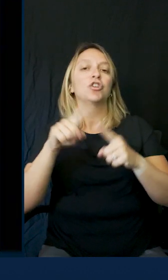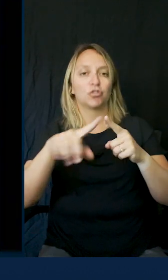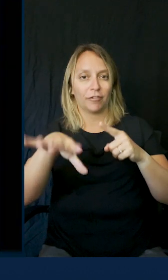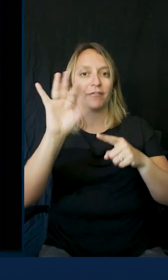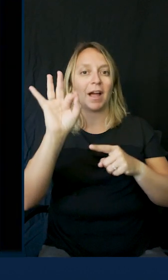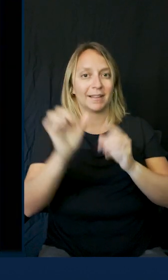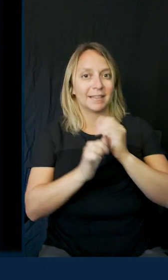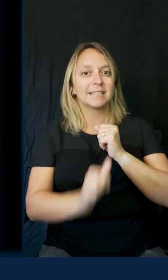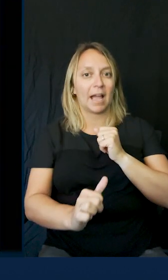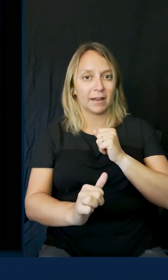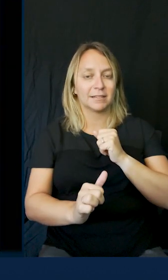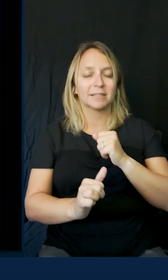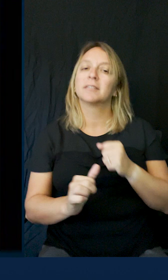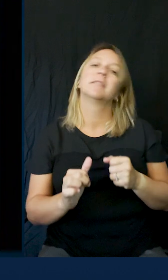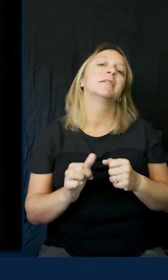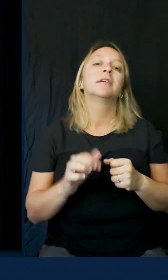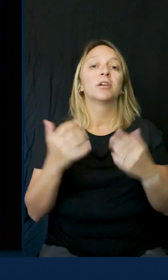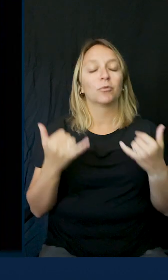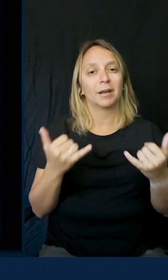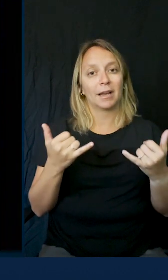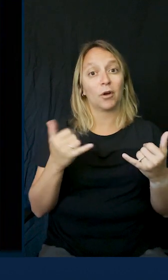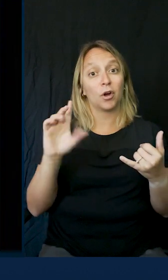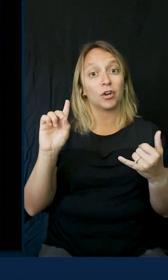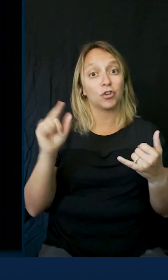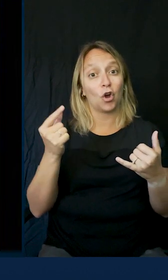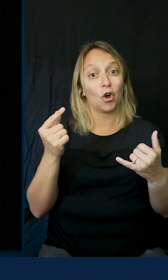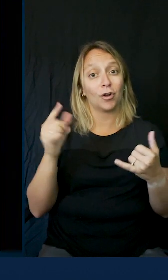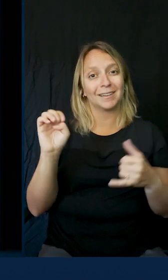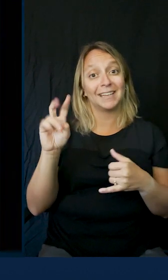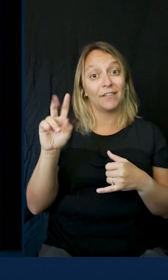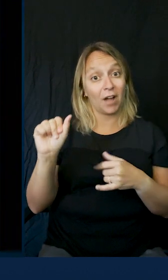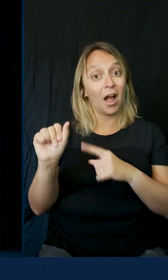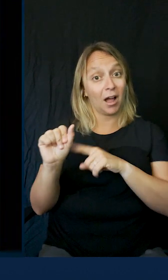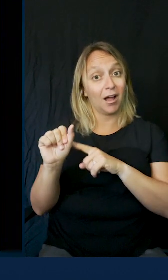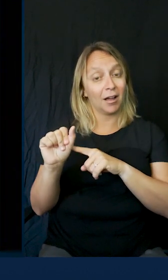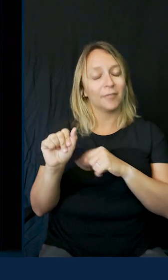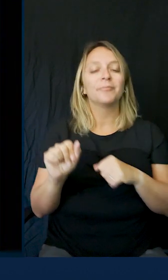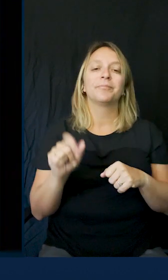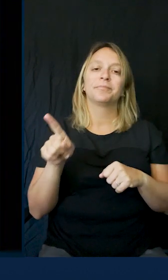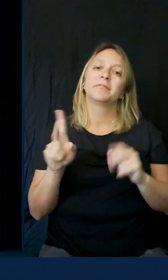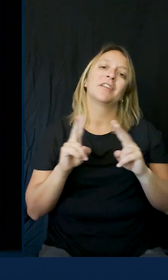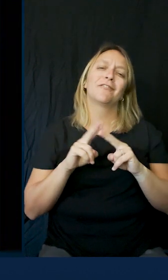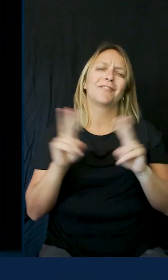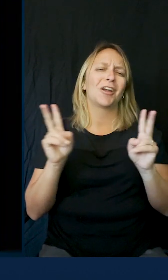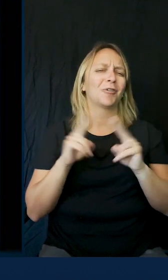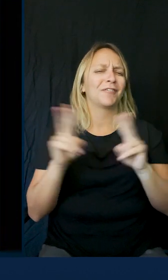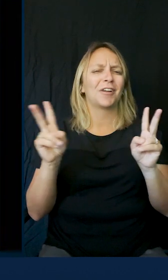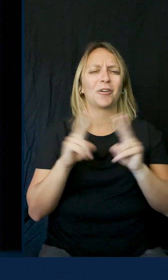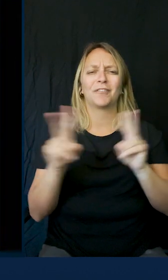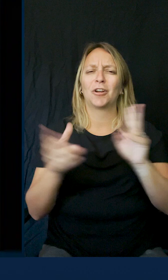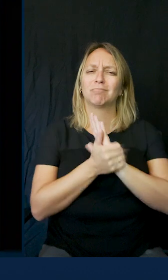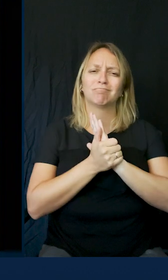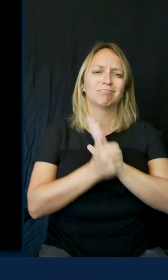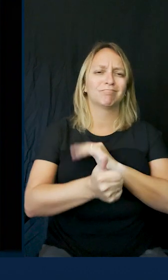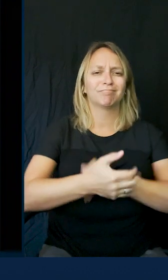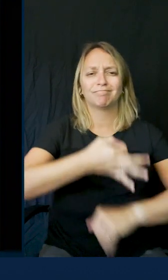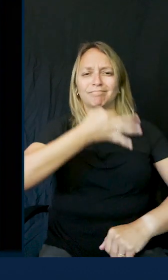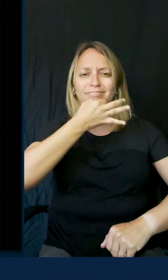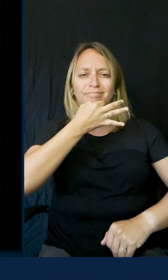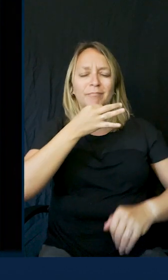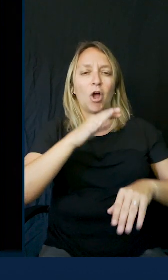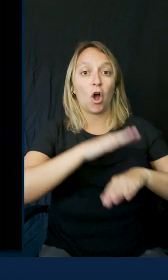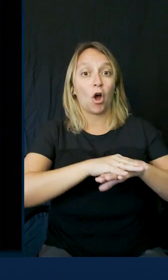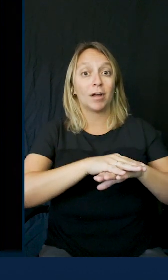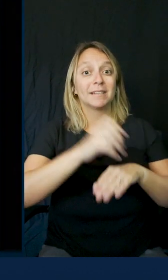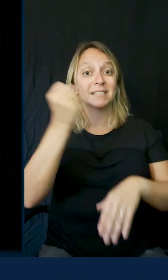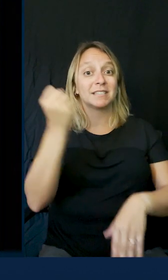that we're looking for. So right now, our dog, Eba, as I mentioned, is very, very well trained on southern resident fish-eating